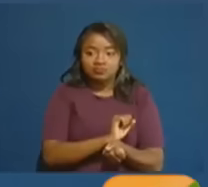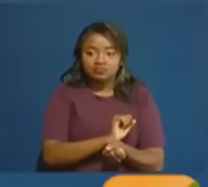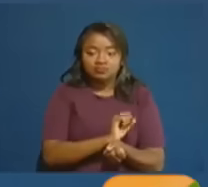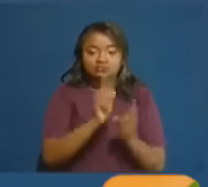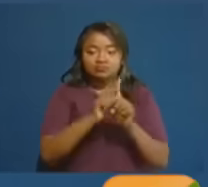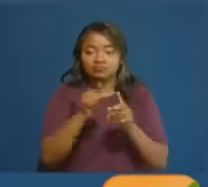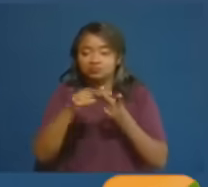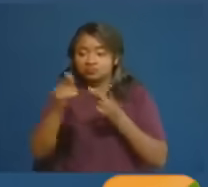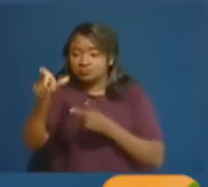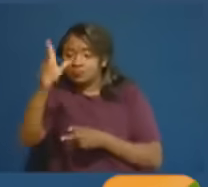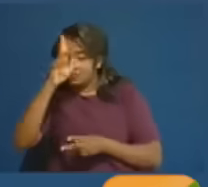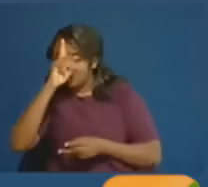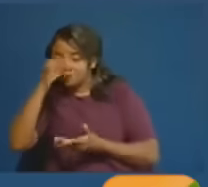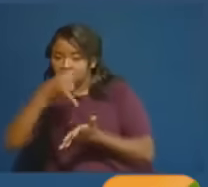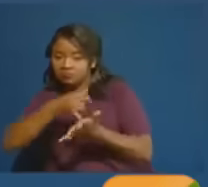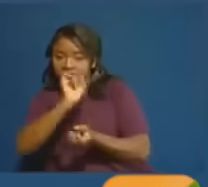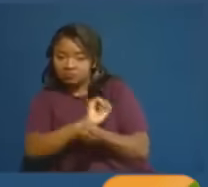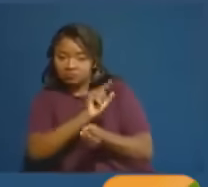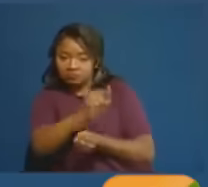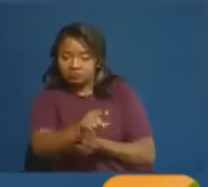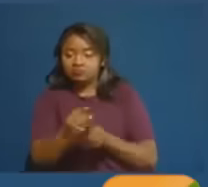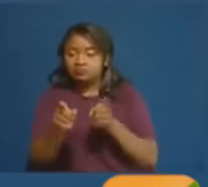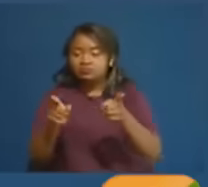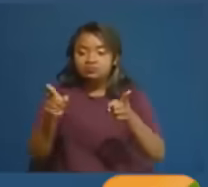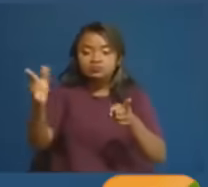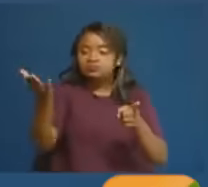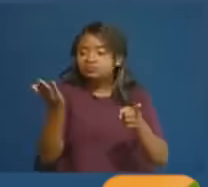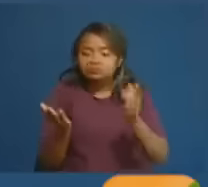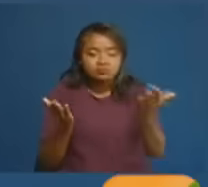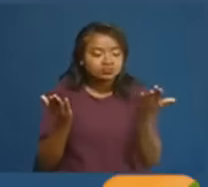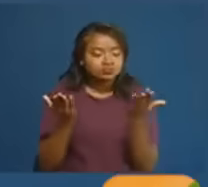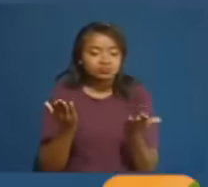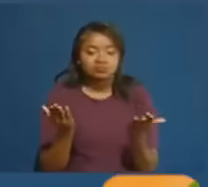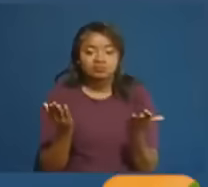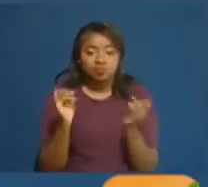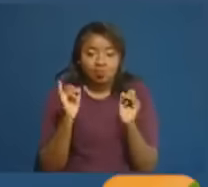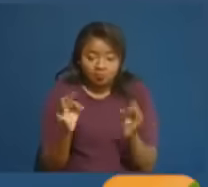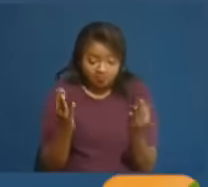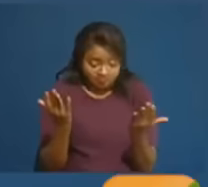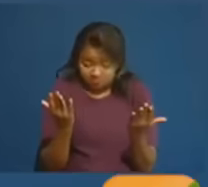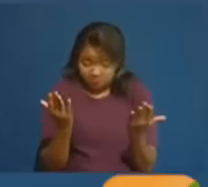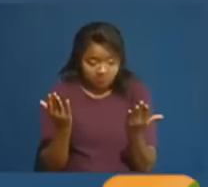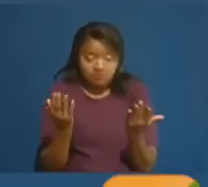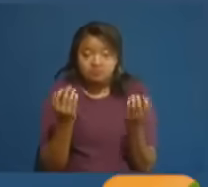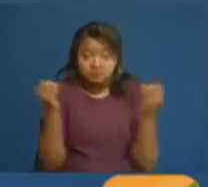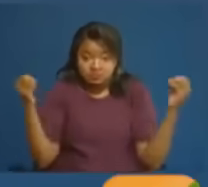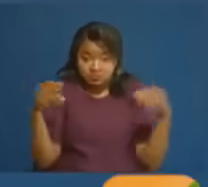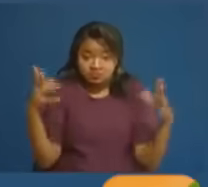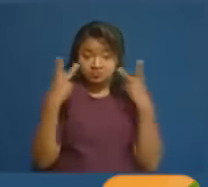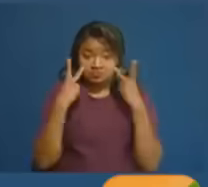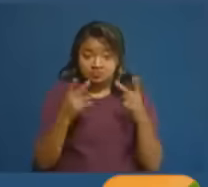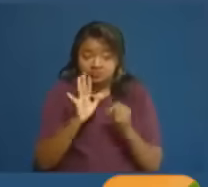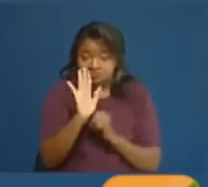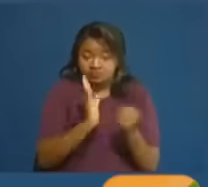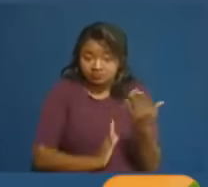judicial systems. So any person whose rights have been violated have a right to redress,